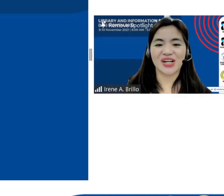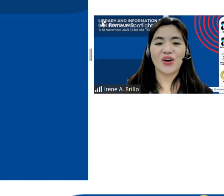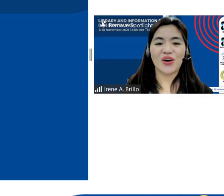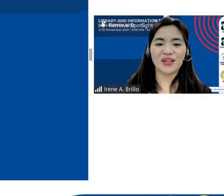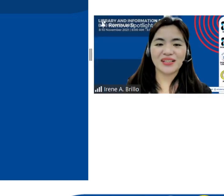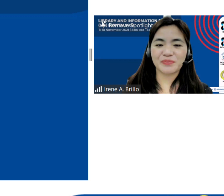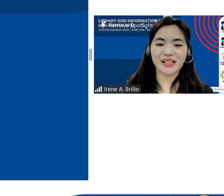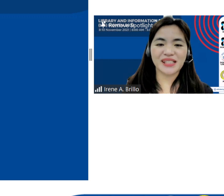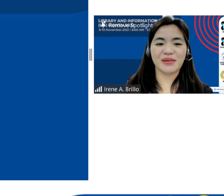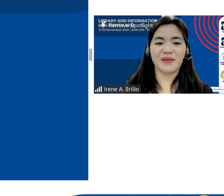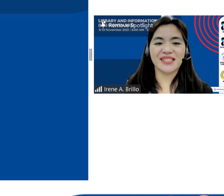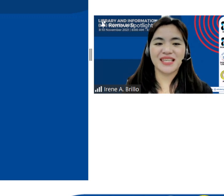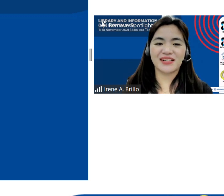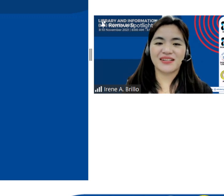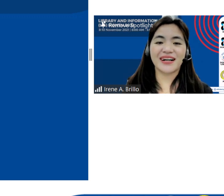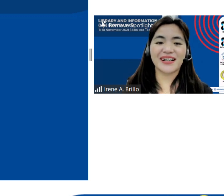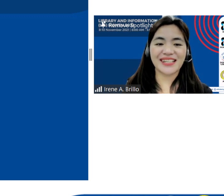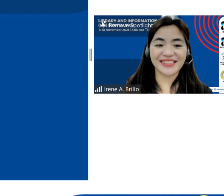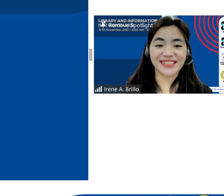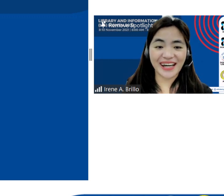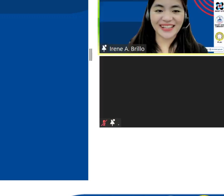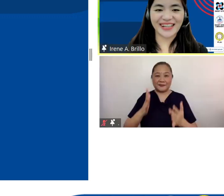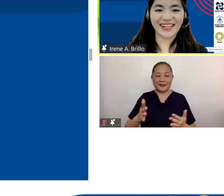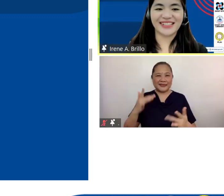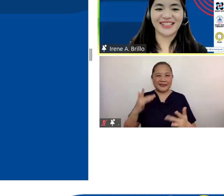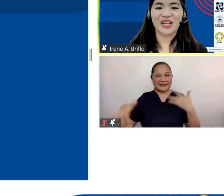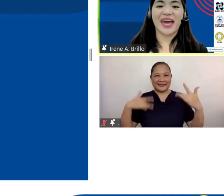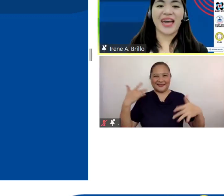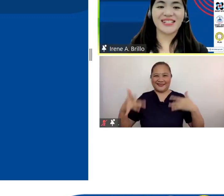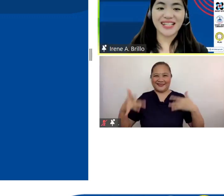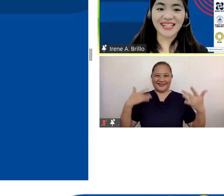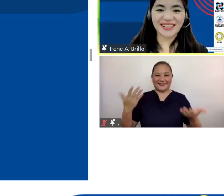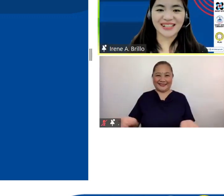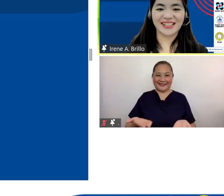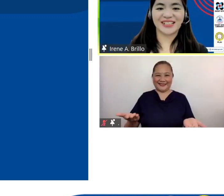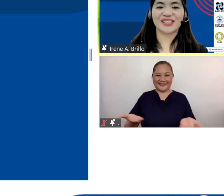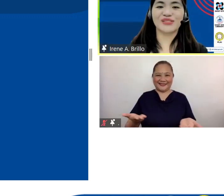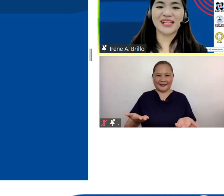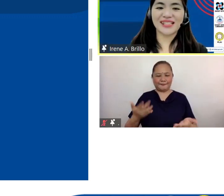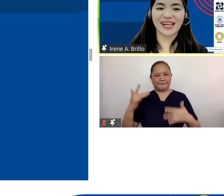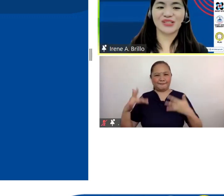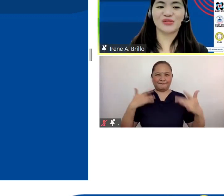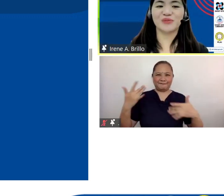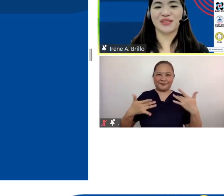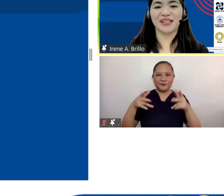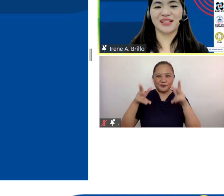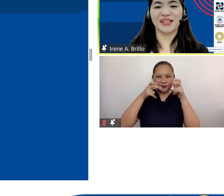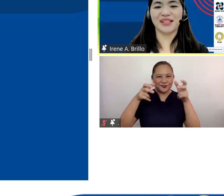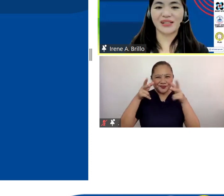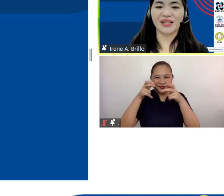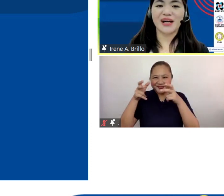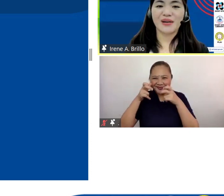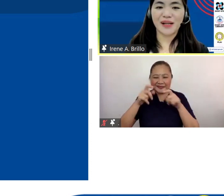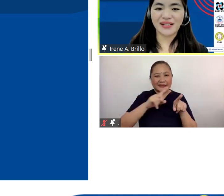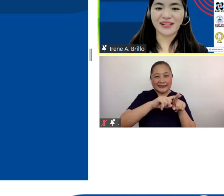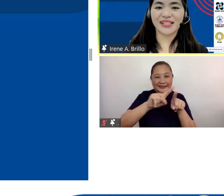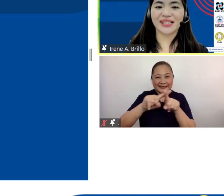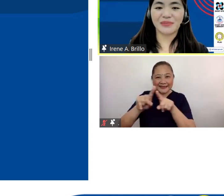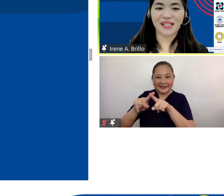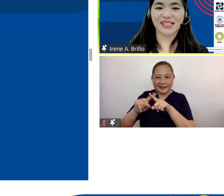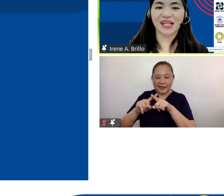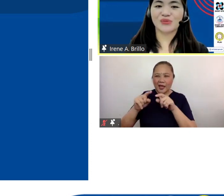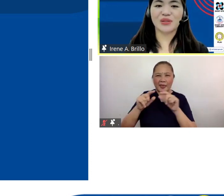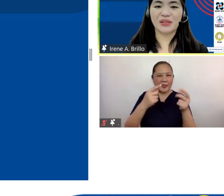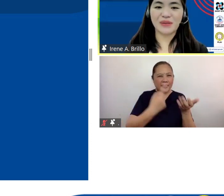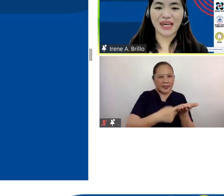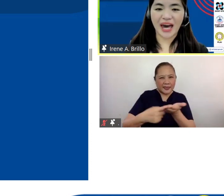message, all the participants here are excited and eager to listen to the different plenary